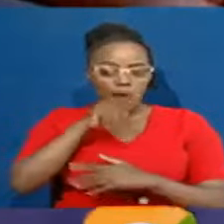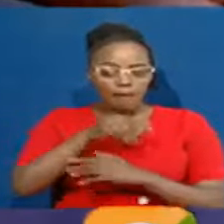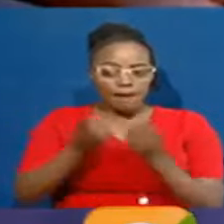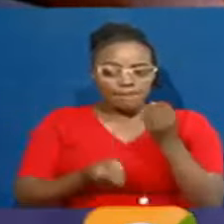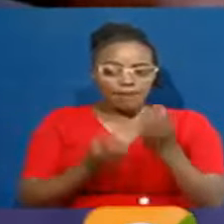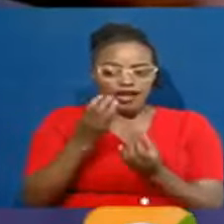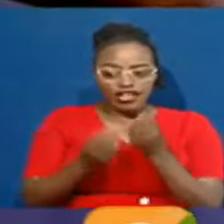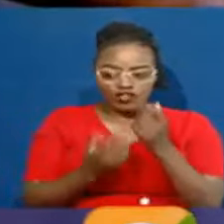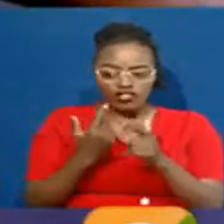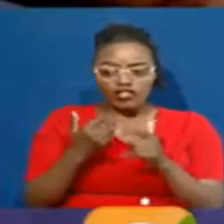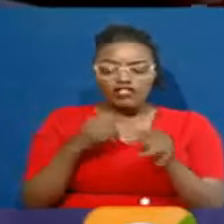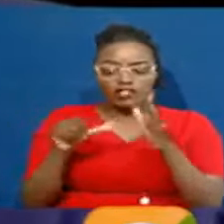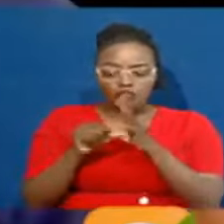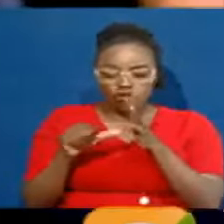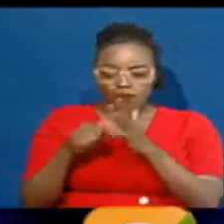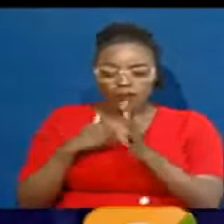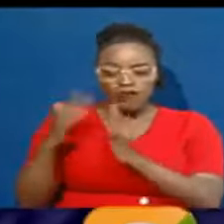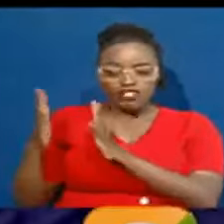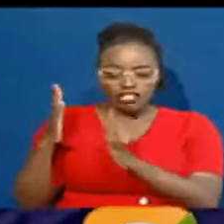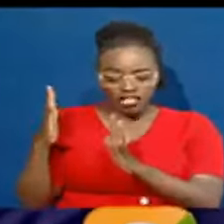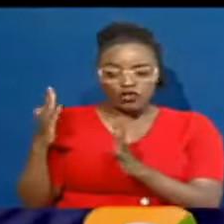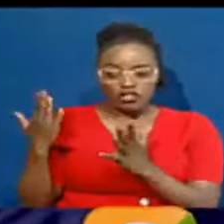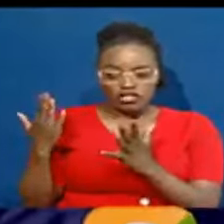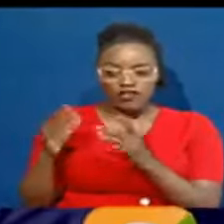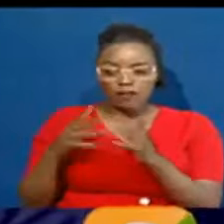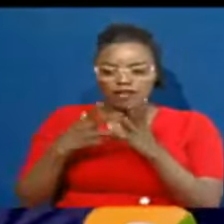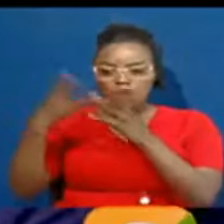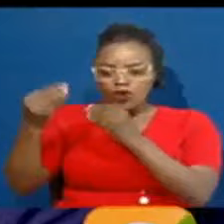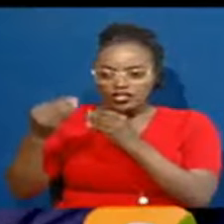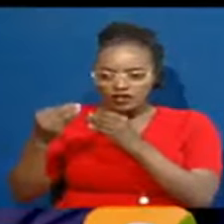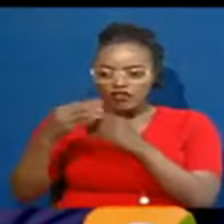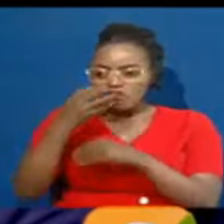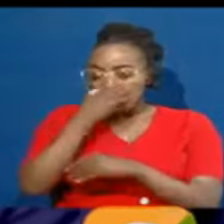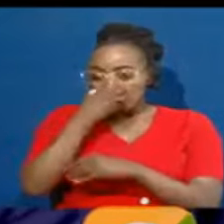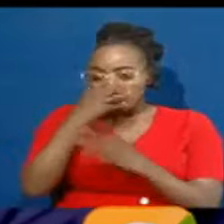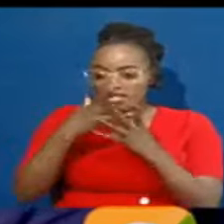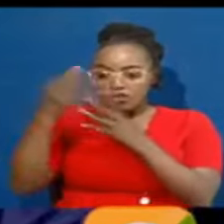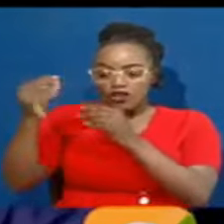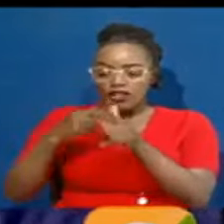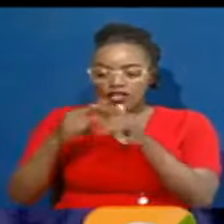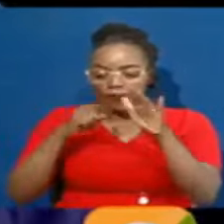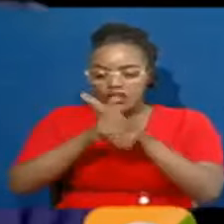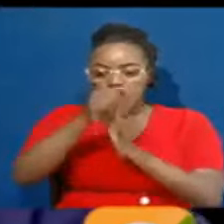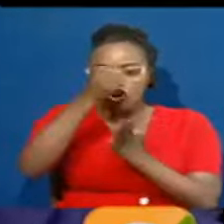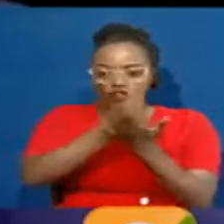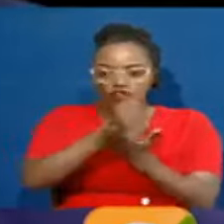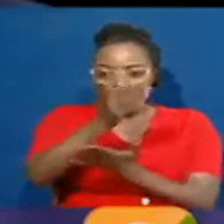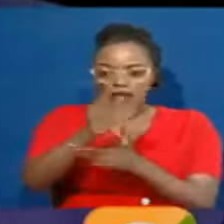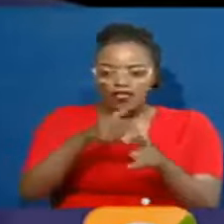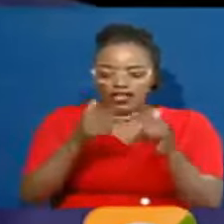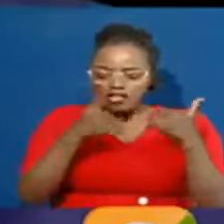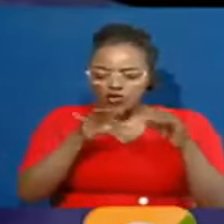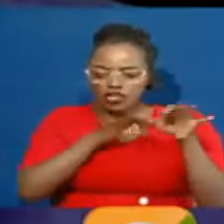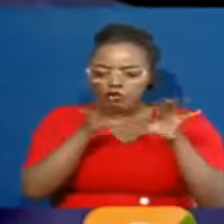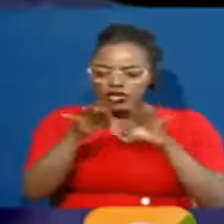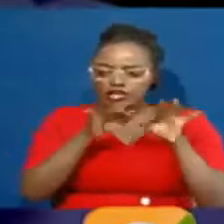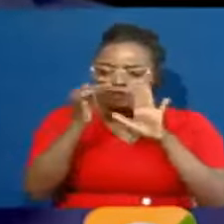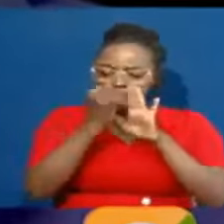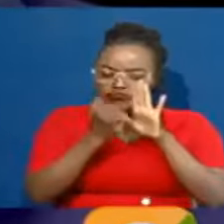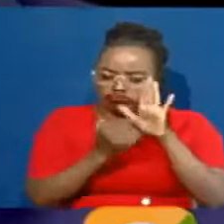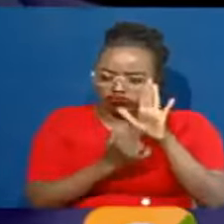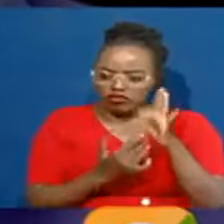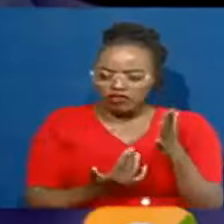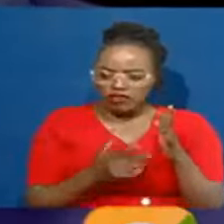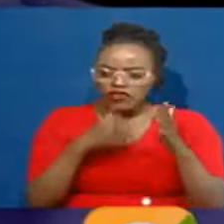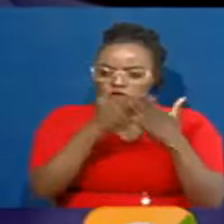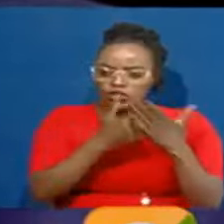North, wakati nilikuwa na shida ya insecurity, Gachagua nilienda, Rais Ruto alikuwa nje, nikaenda kwa ofisi yake hapa, kajaribu kueleza